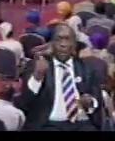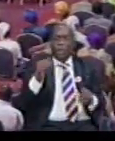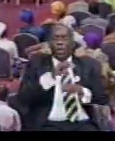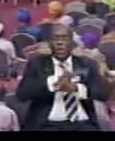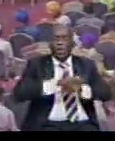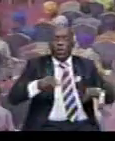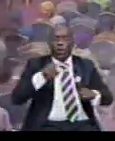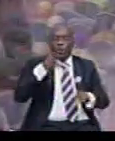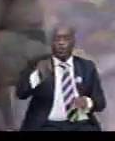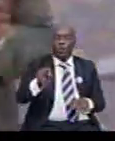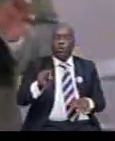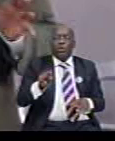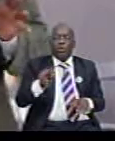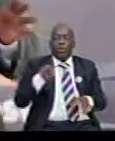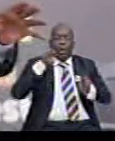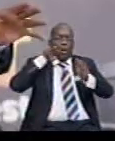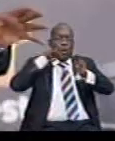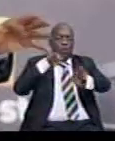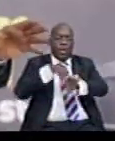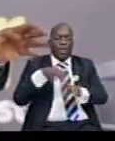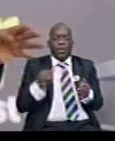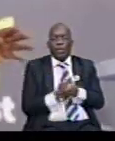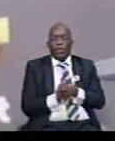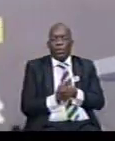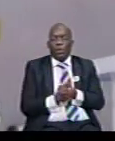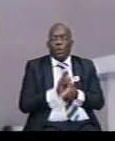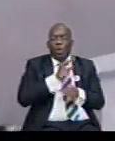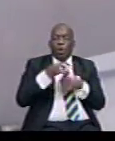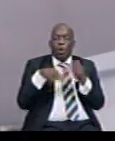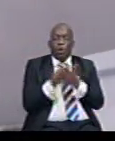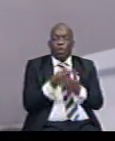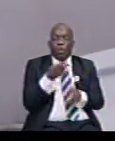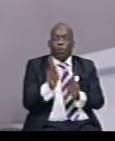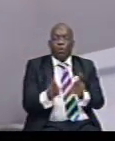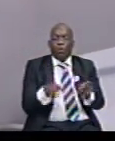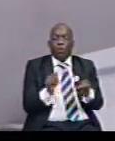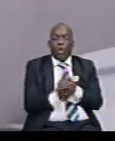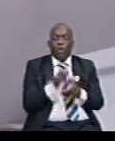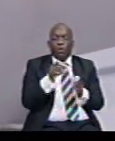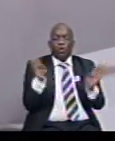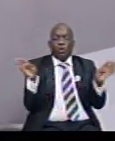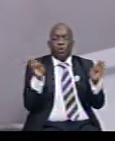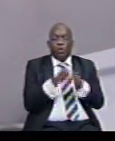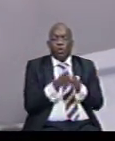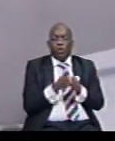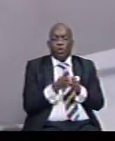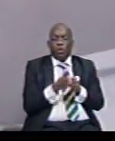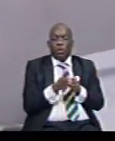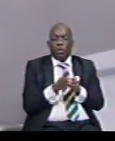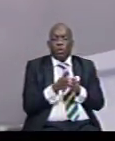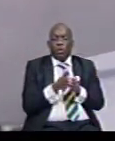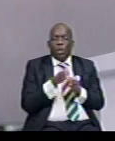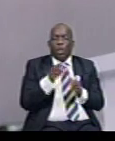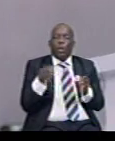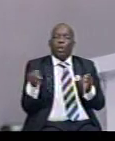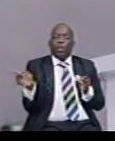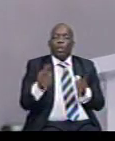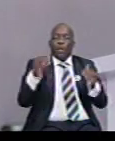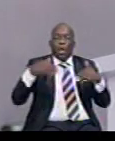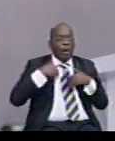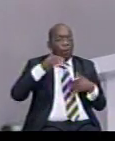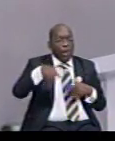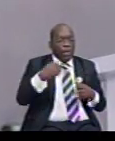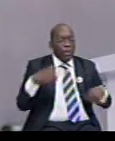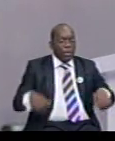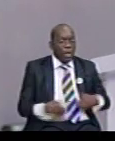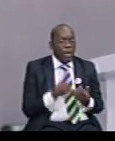at that? And all the, you know, people that you meet, you have, they have any challenge, you ask them, what challenge do